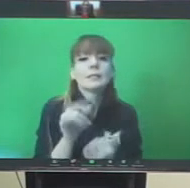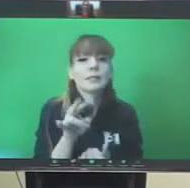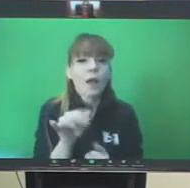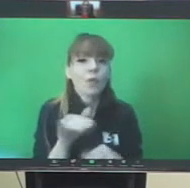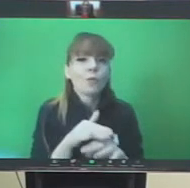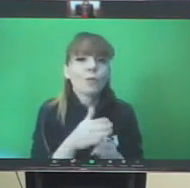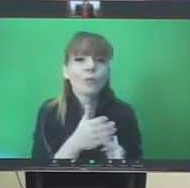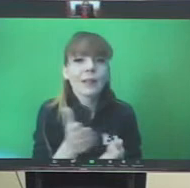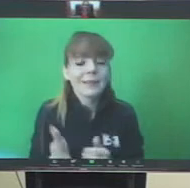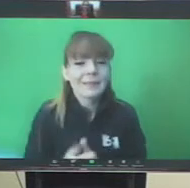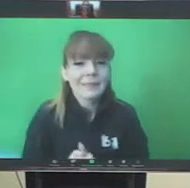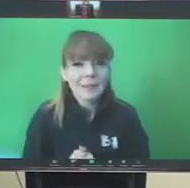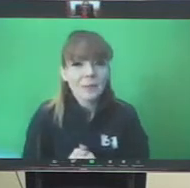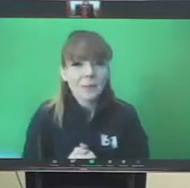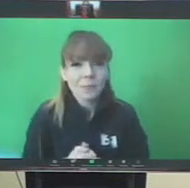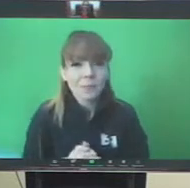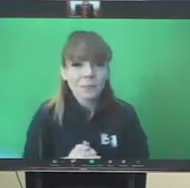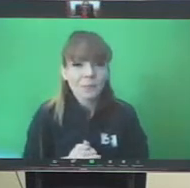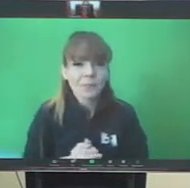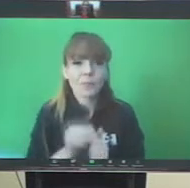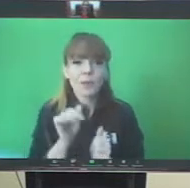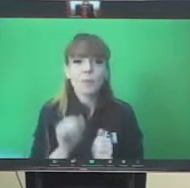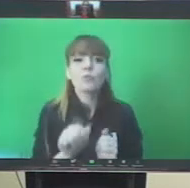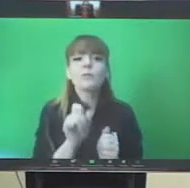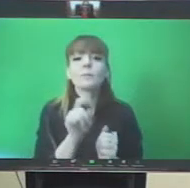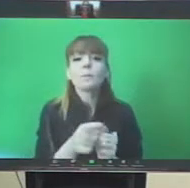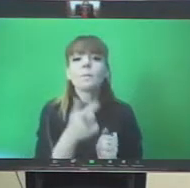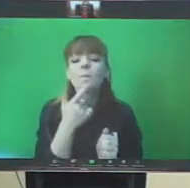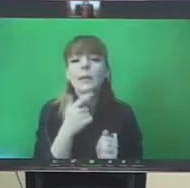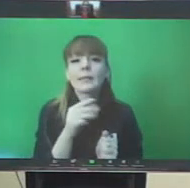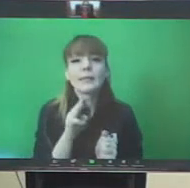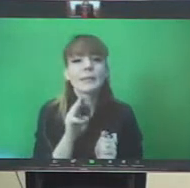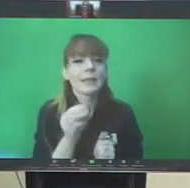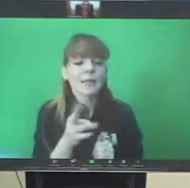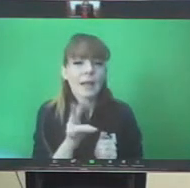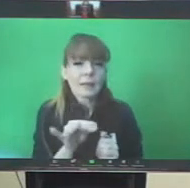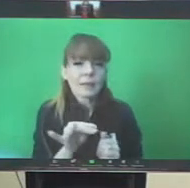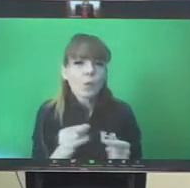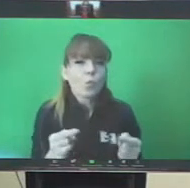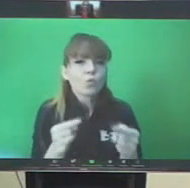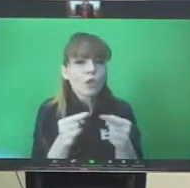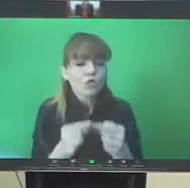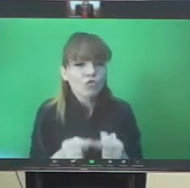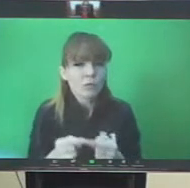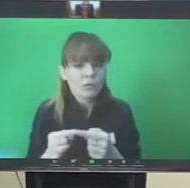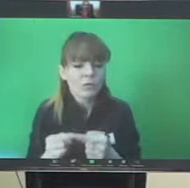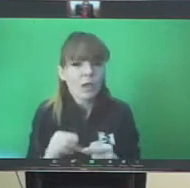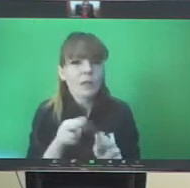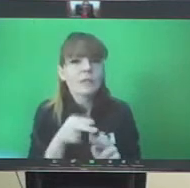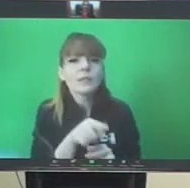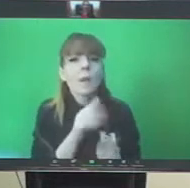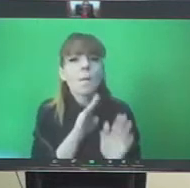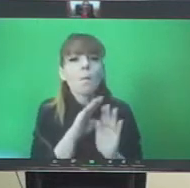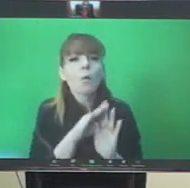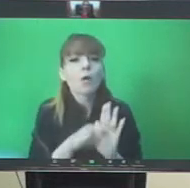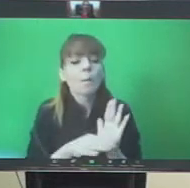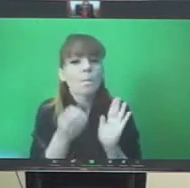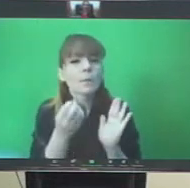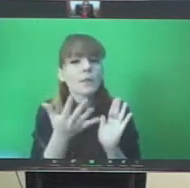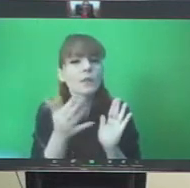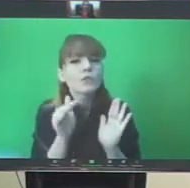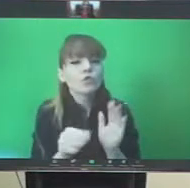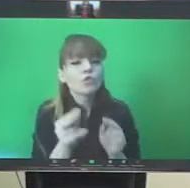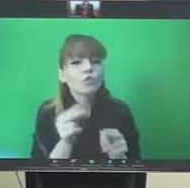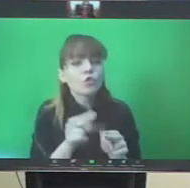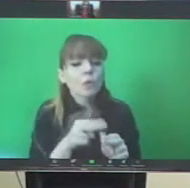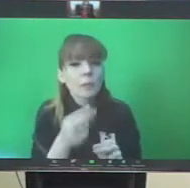floor. I would like to address the Deputy Minister. When you were